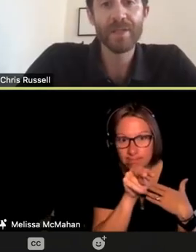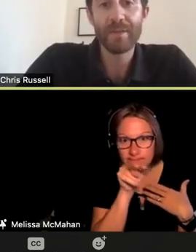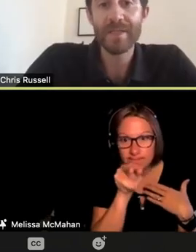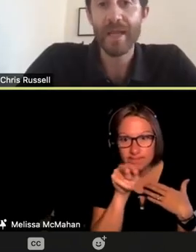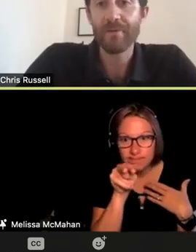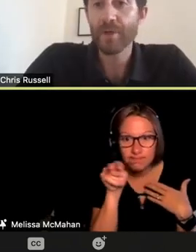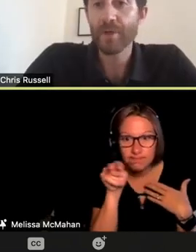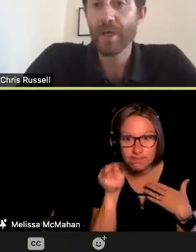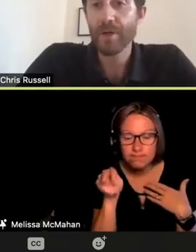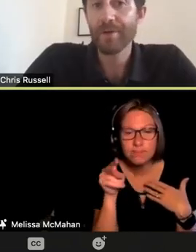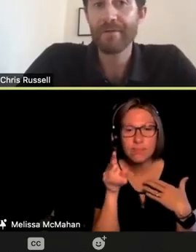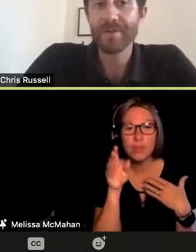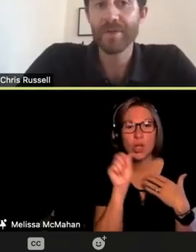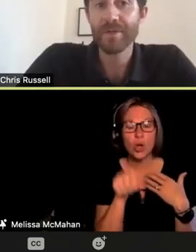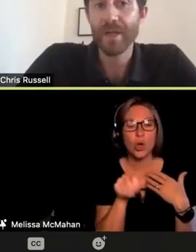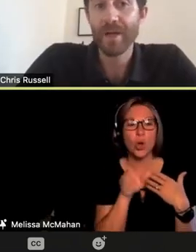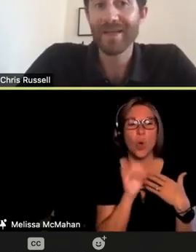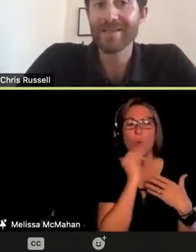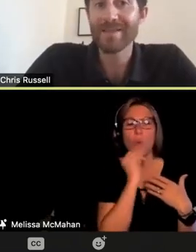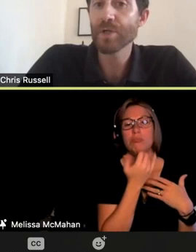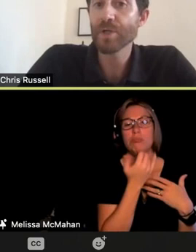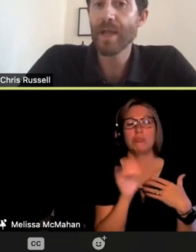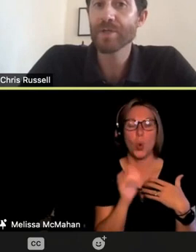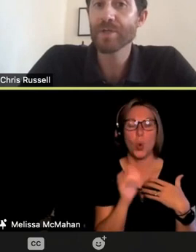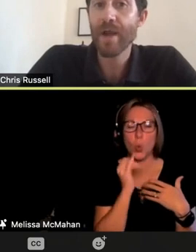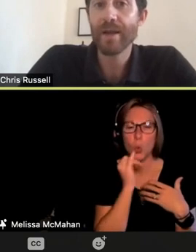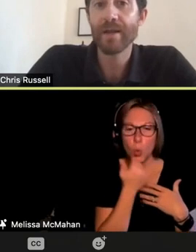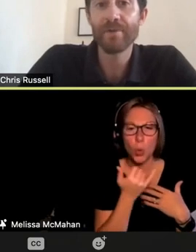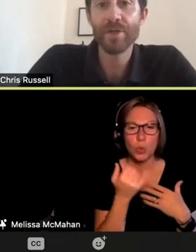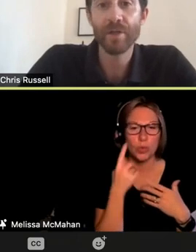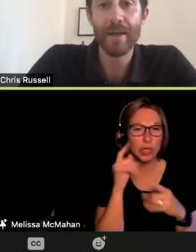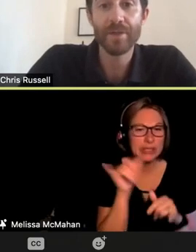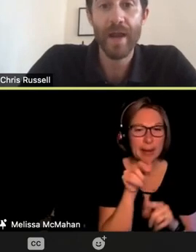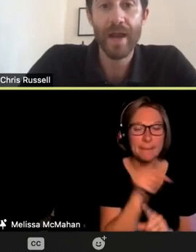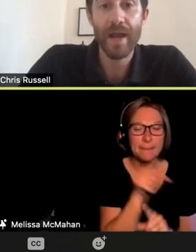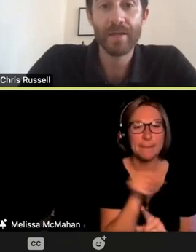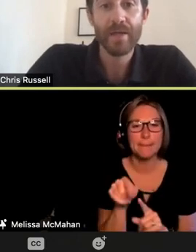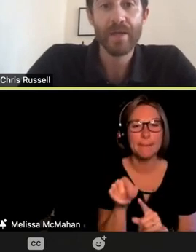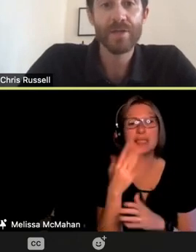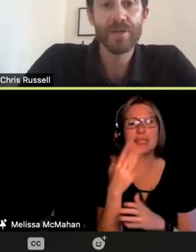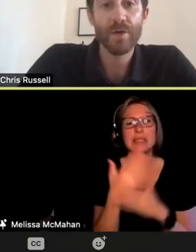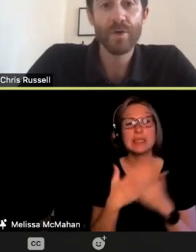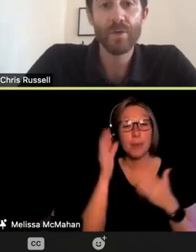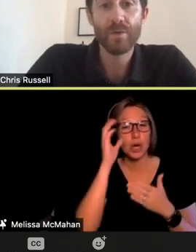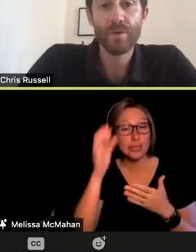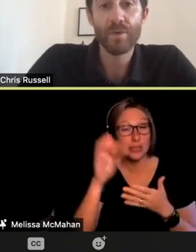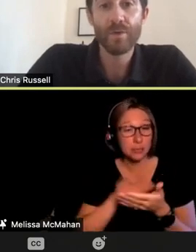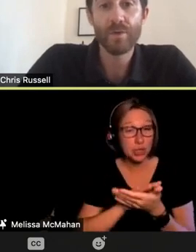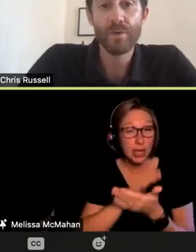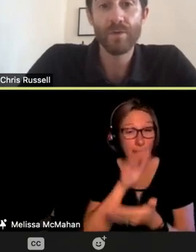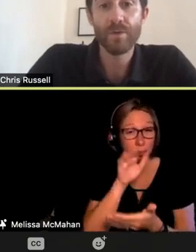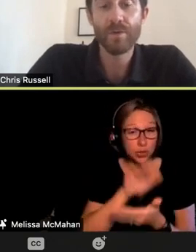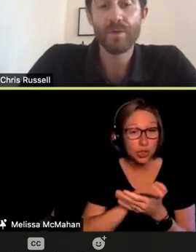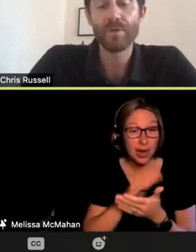that could easily be mistaken for each other. You have symbols that are conceptually abstract and visually abstract. So